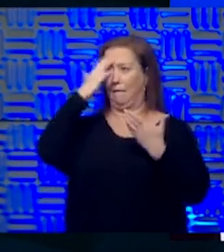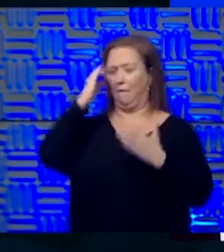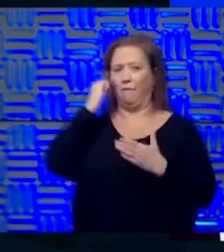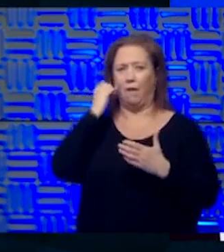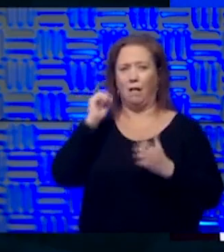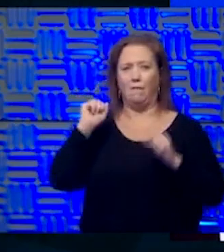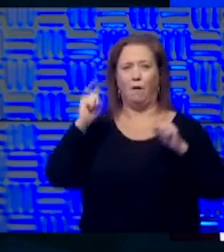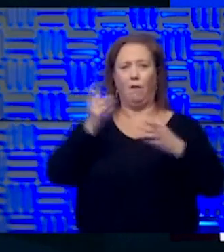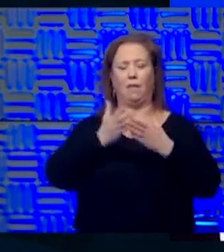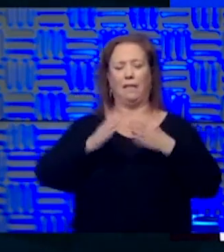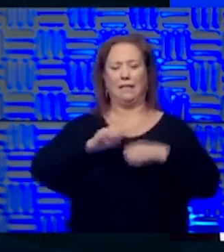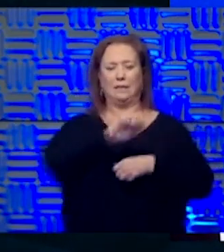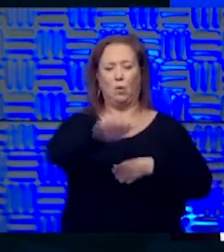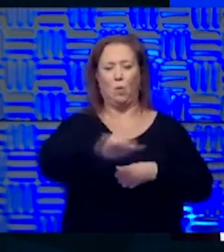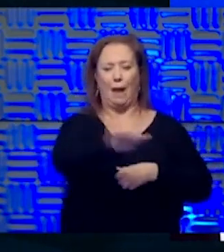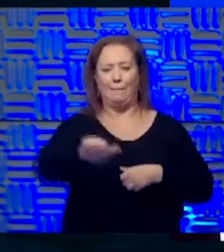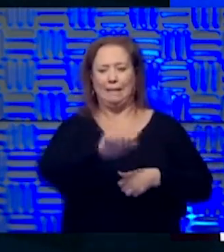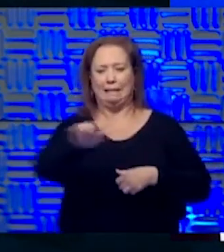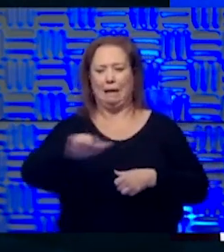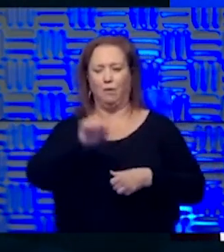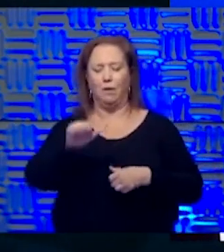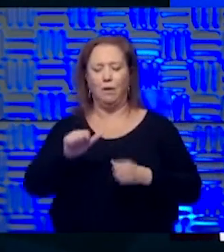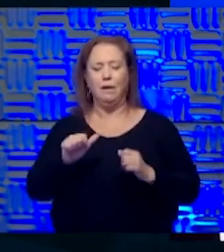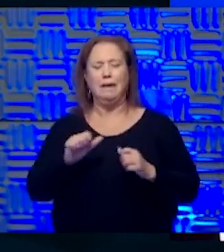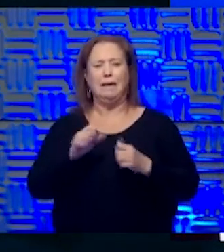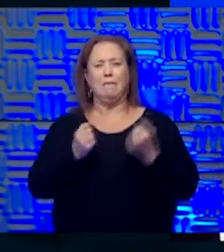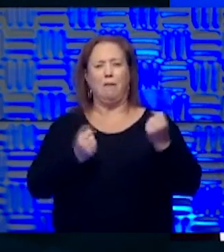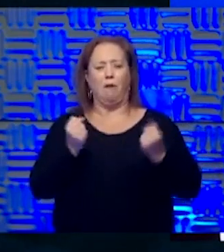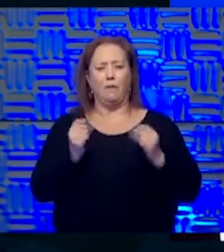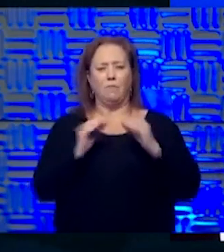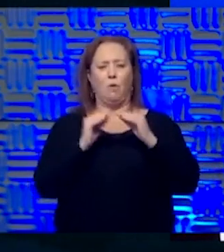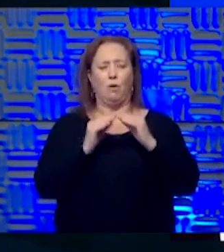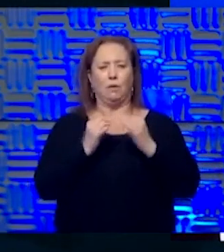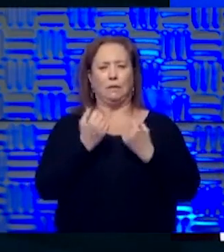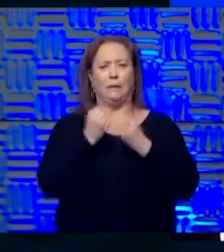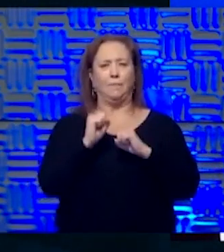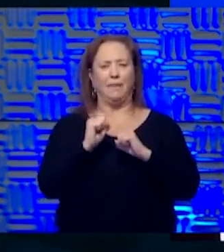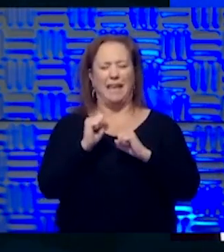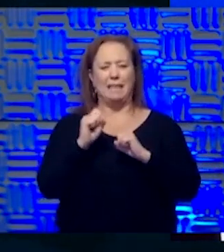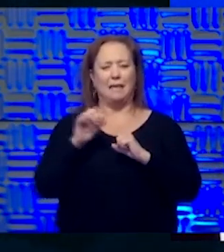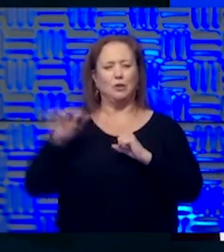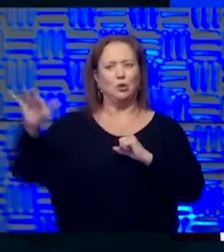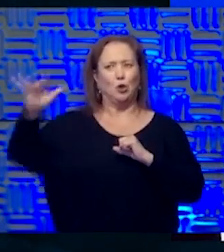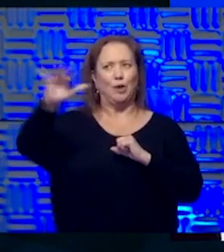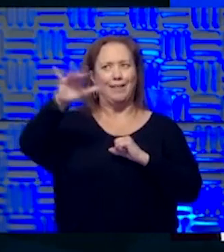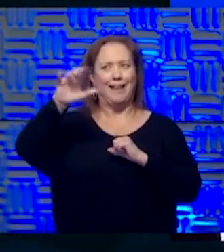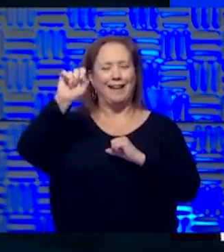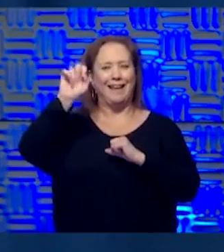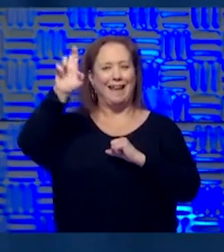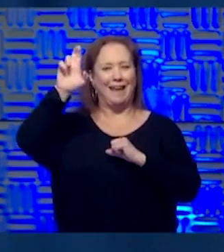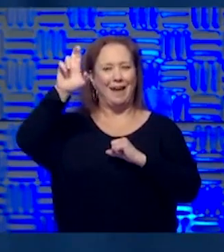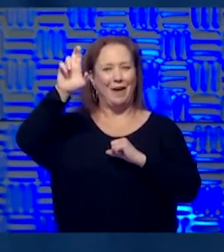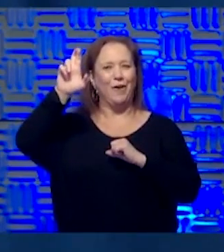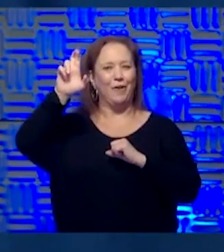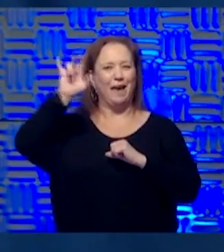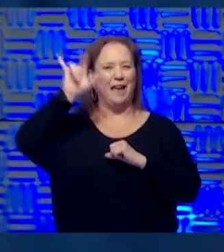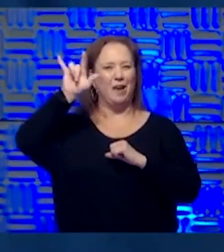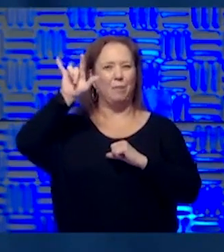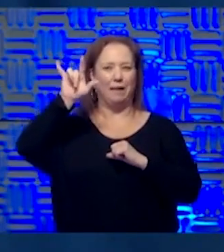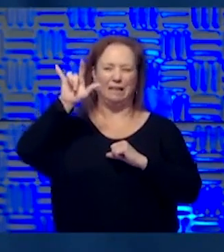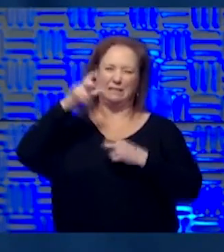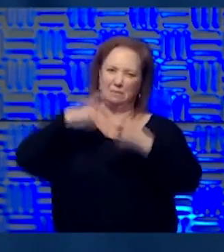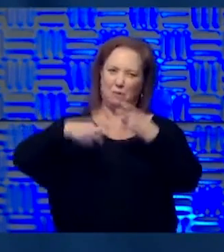things to wipe it down. I mean, it just feels more contained, and we know the recirculated air is a bit of a problem, Dana. Yeah,